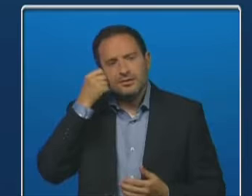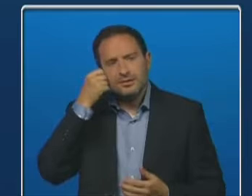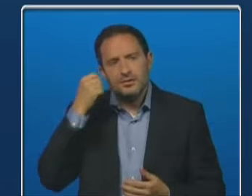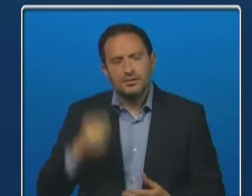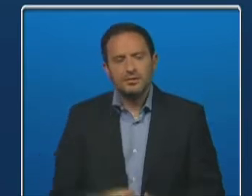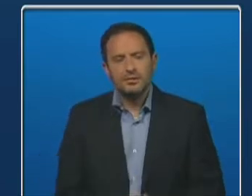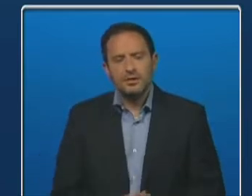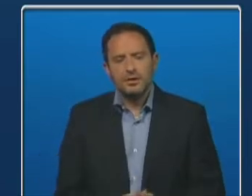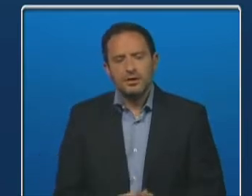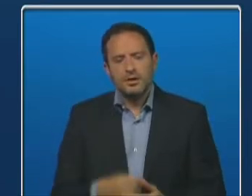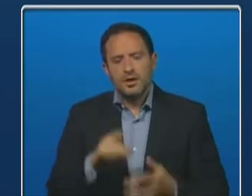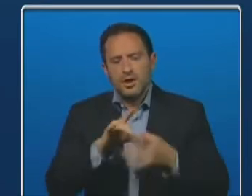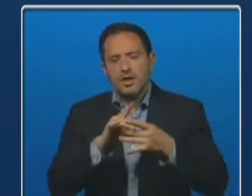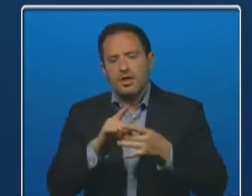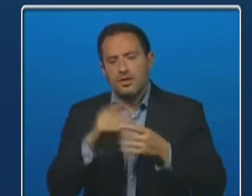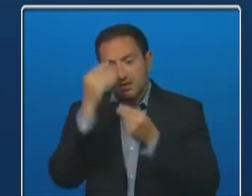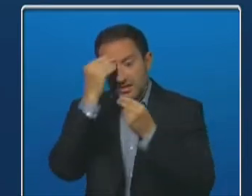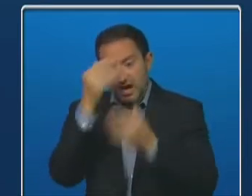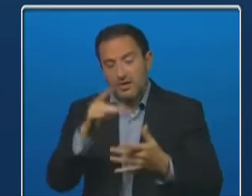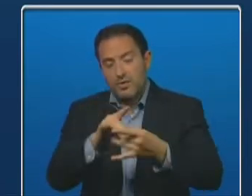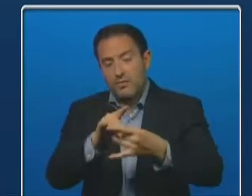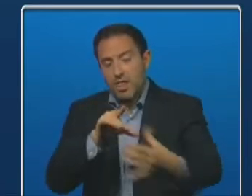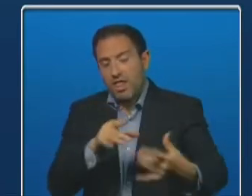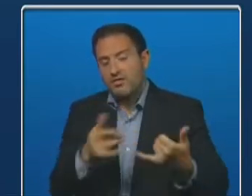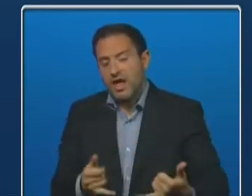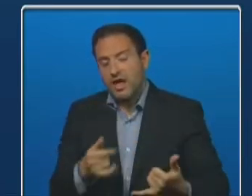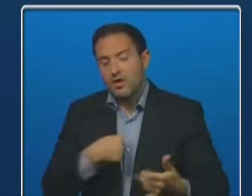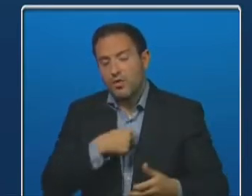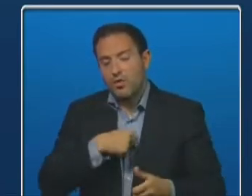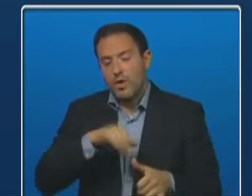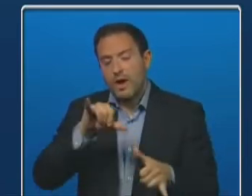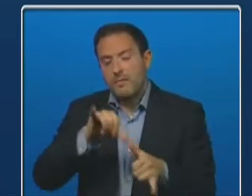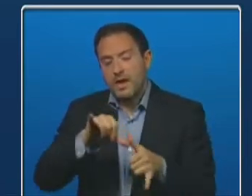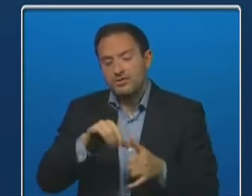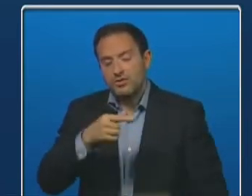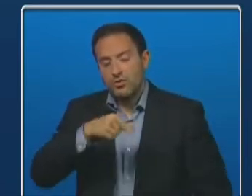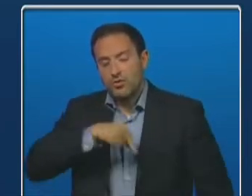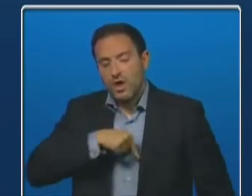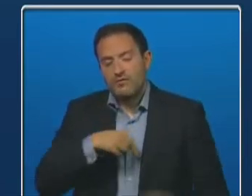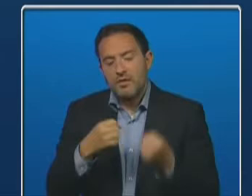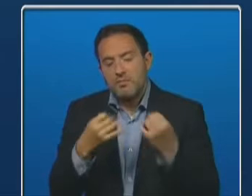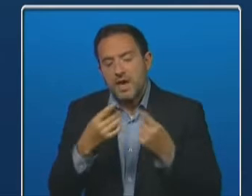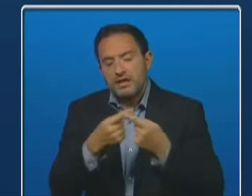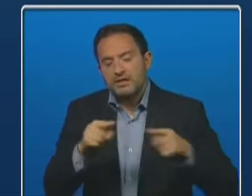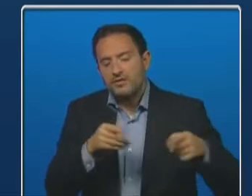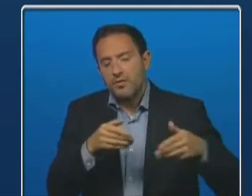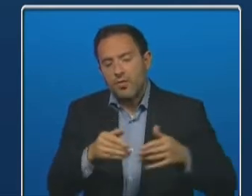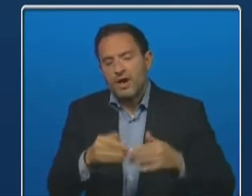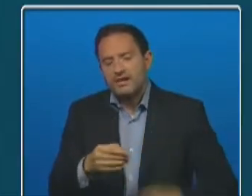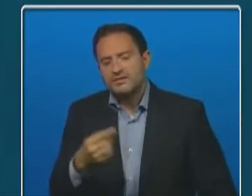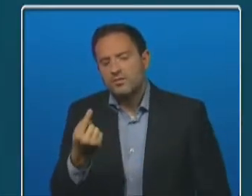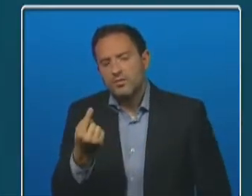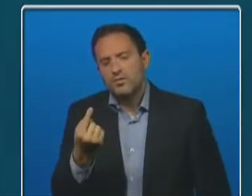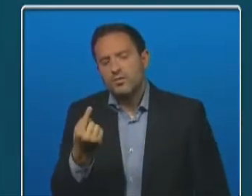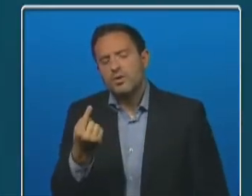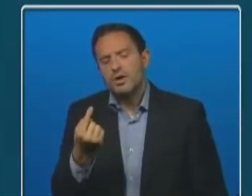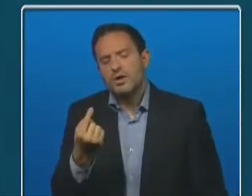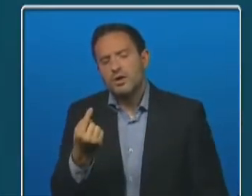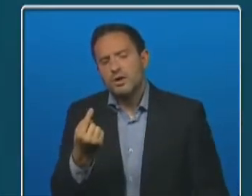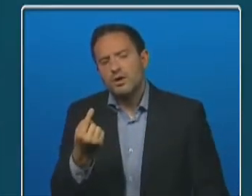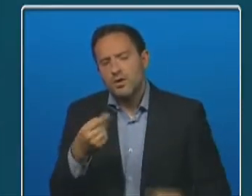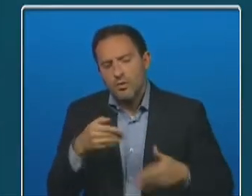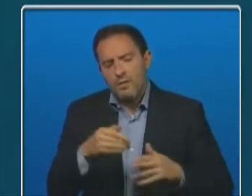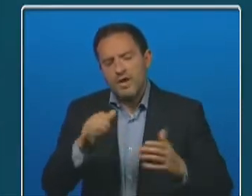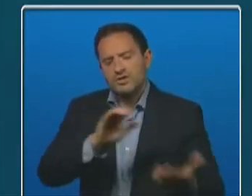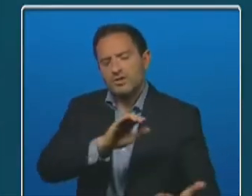we released today. We measure the quality of the census in many different ways, and one of the ways that we measure the quality of the census is to